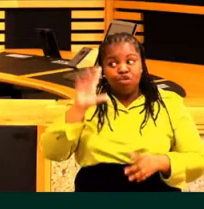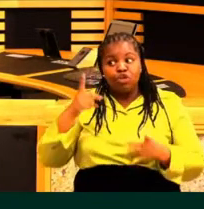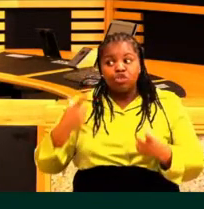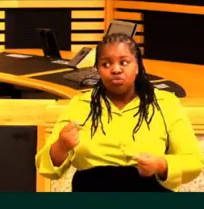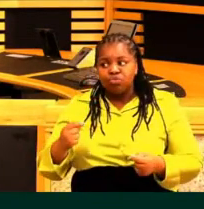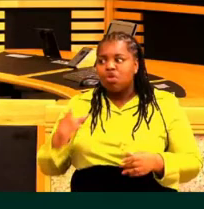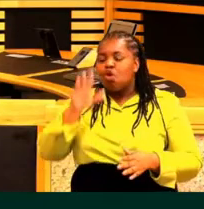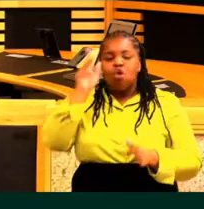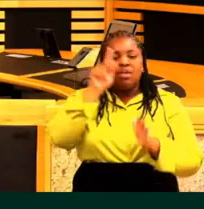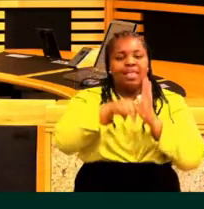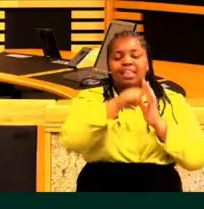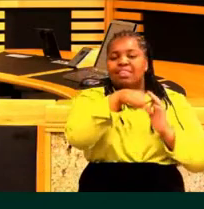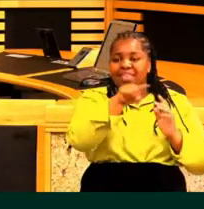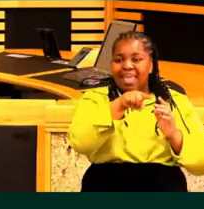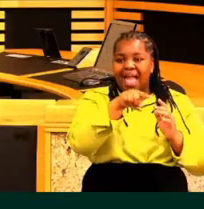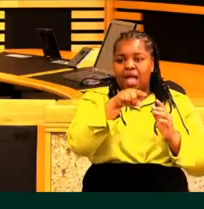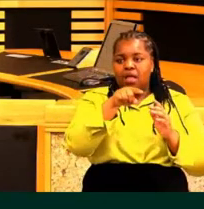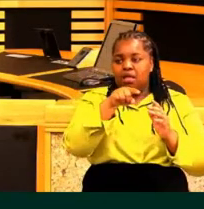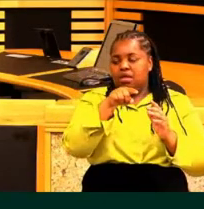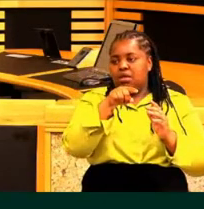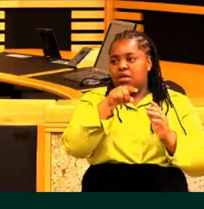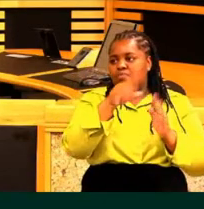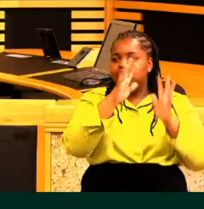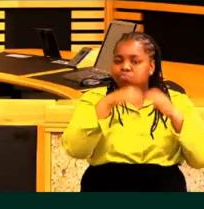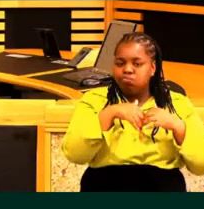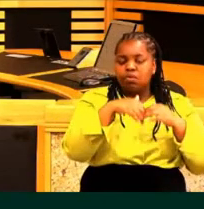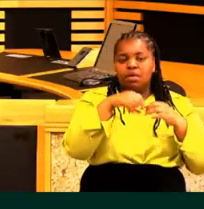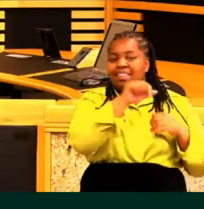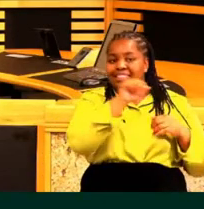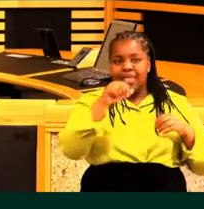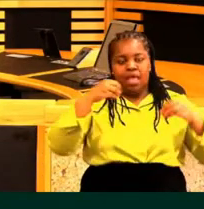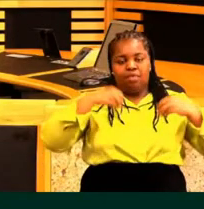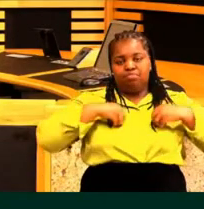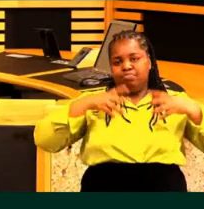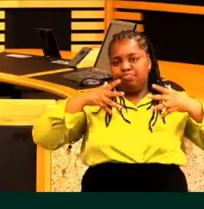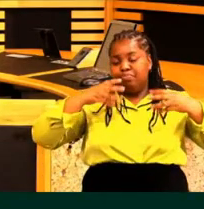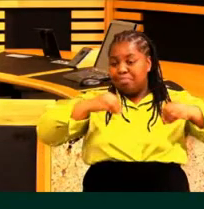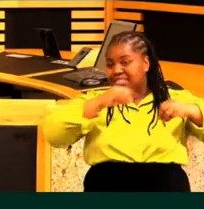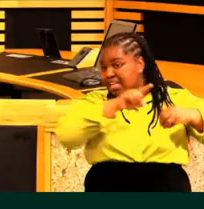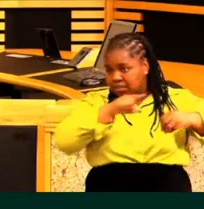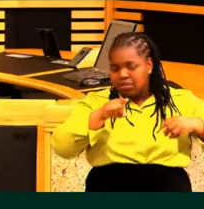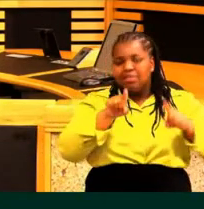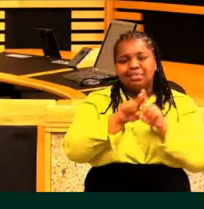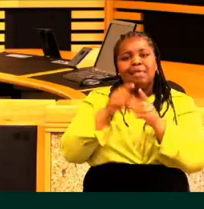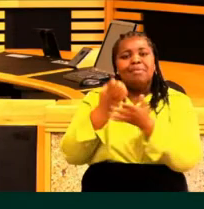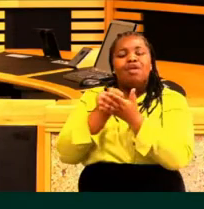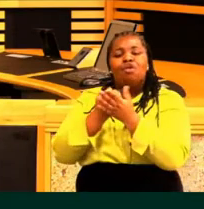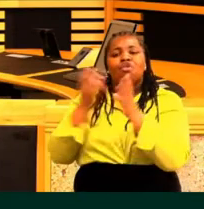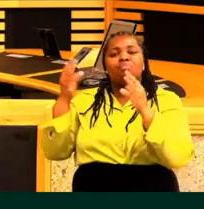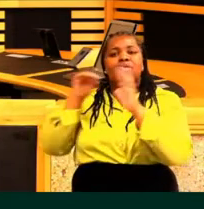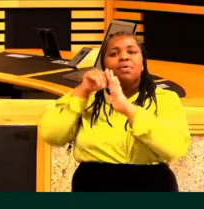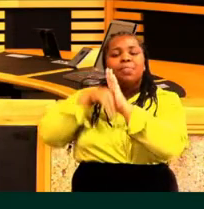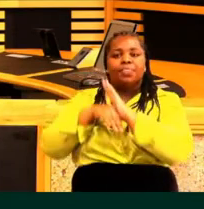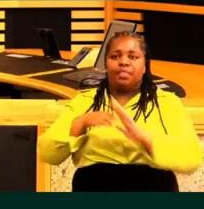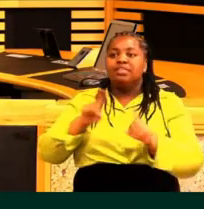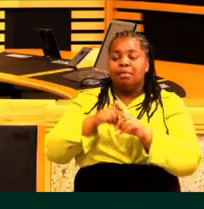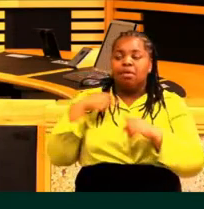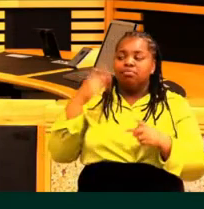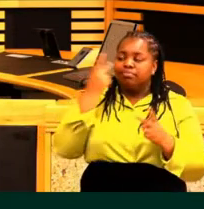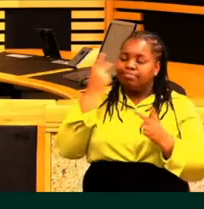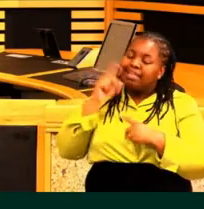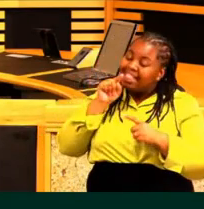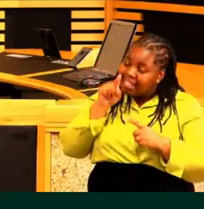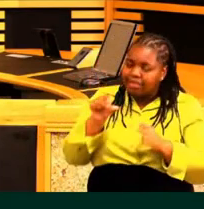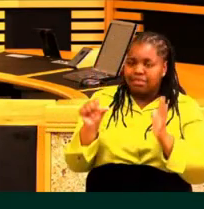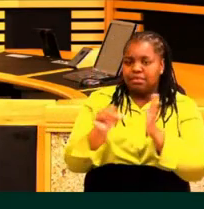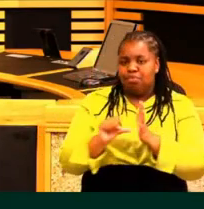only killing those smmes you're also in destroying their contribution in our economy in which we have reflected that it's very